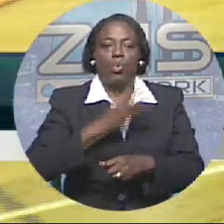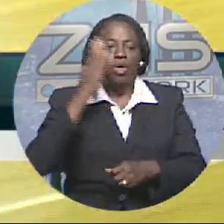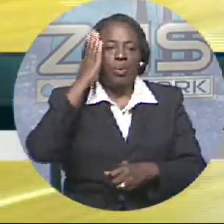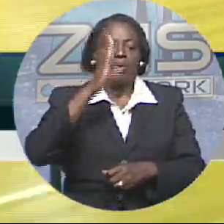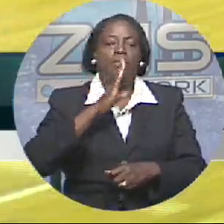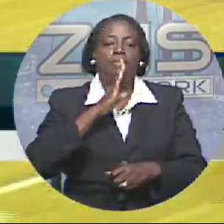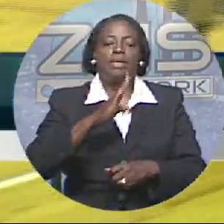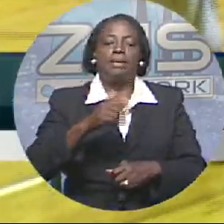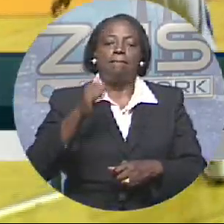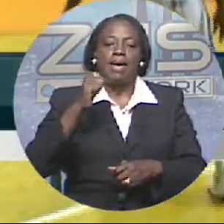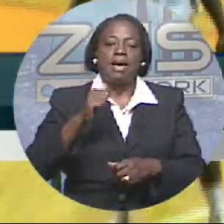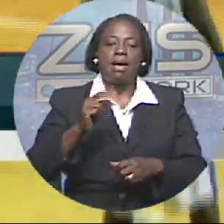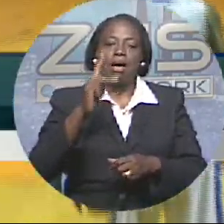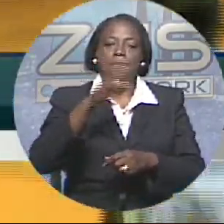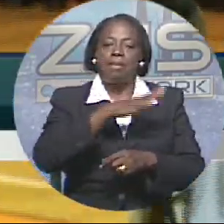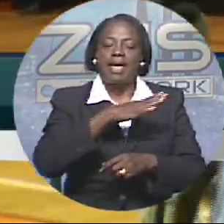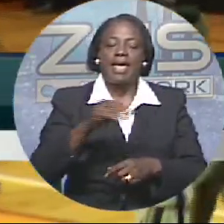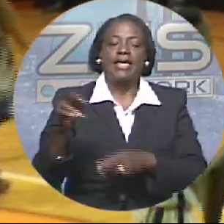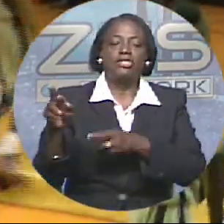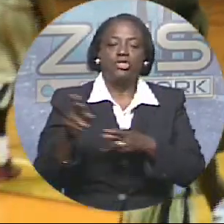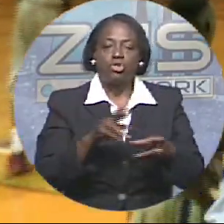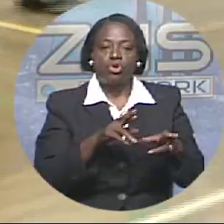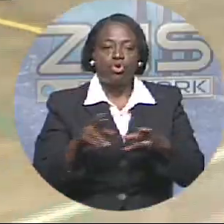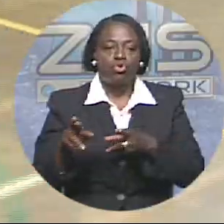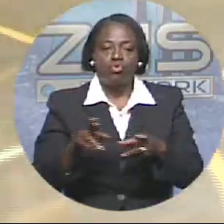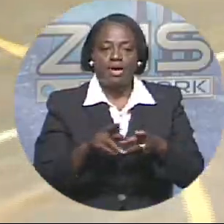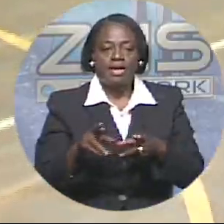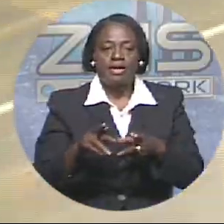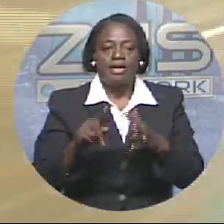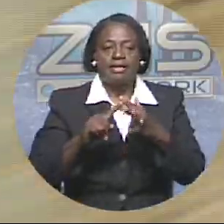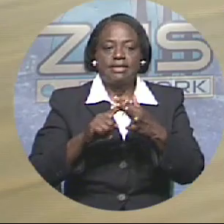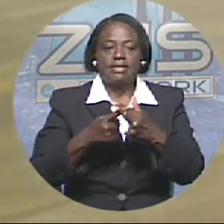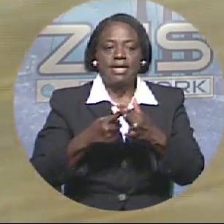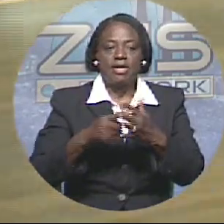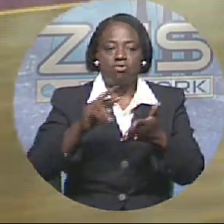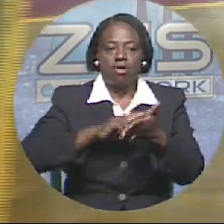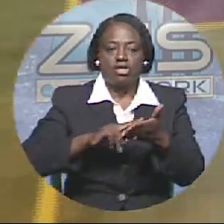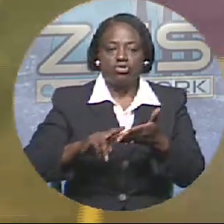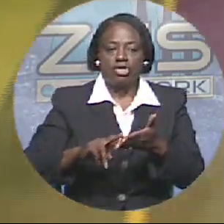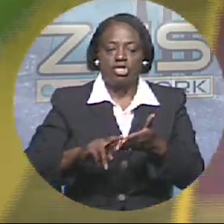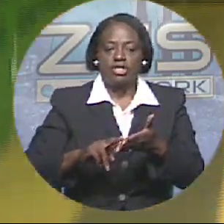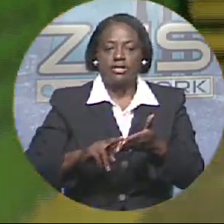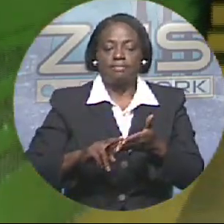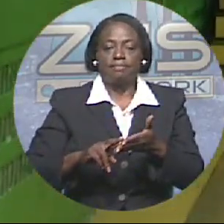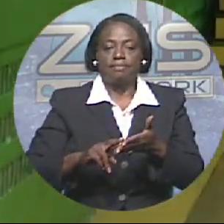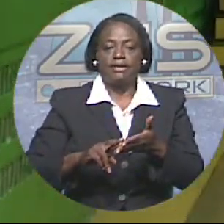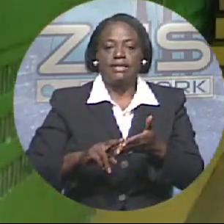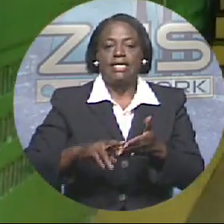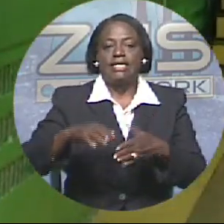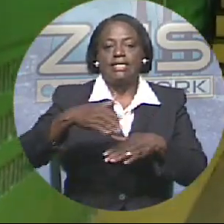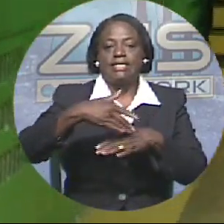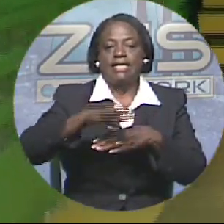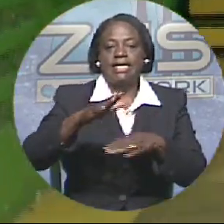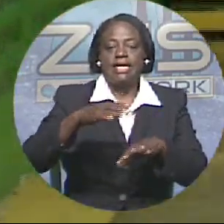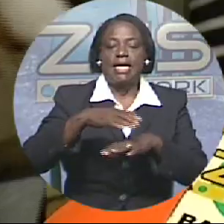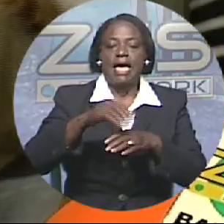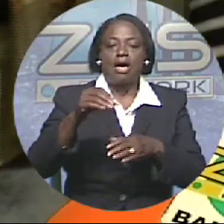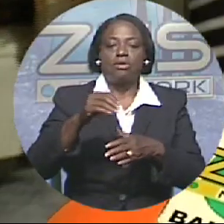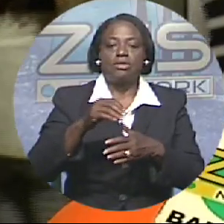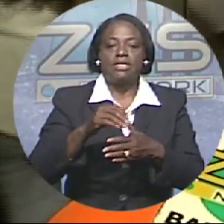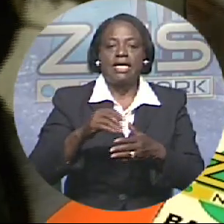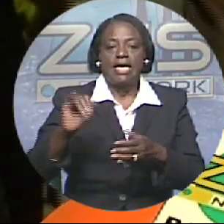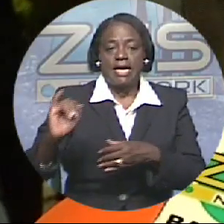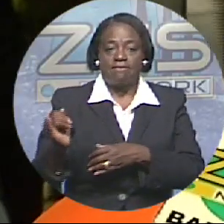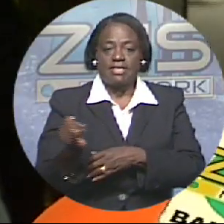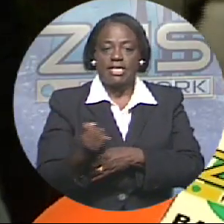and ready. I guess you guys have already started registration, sending out invitations? Yes, we've already started, and teams have already confirmed.